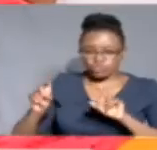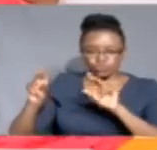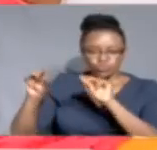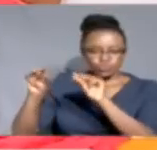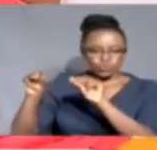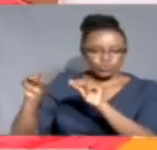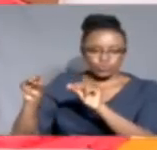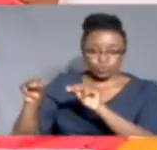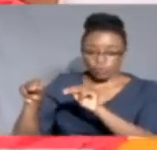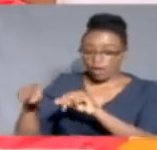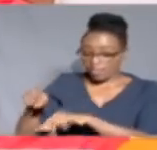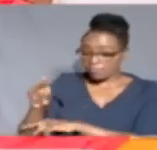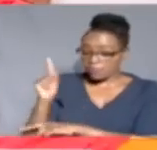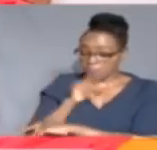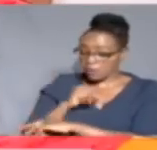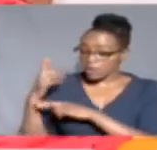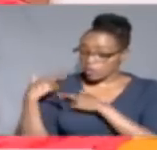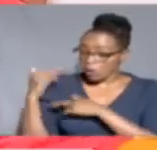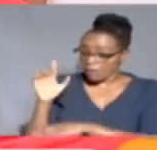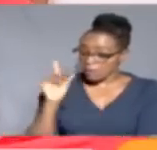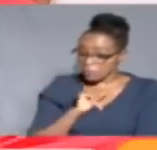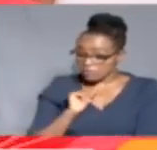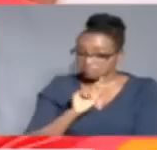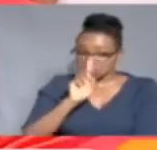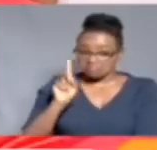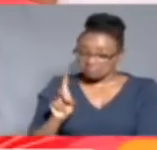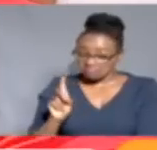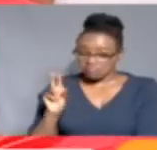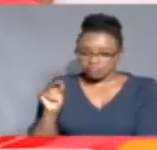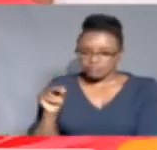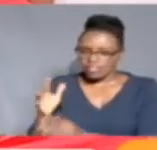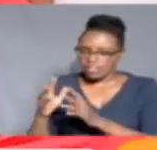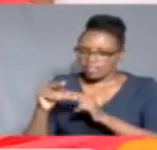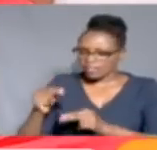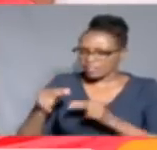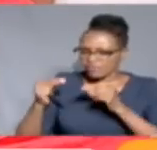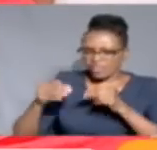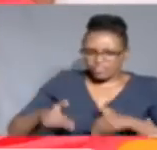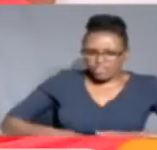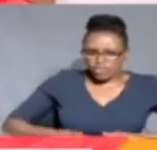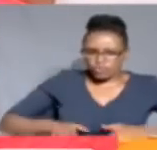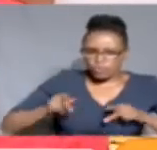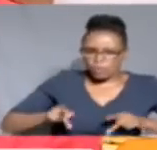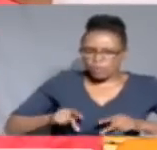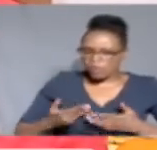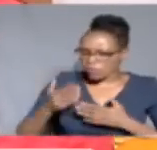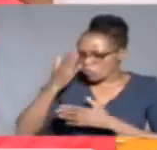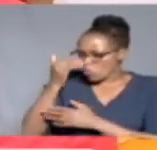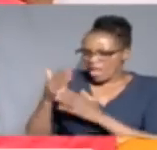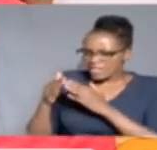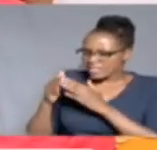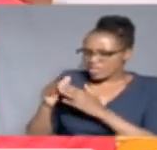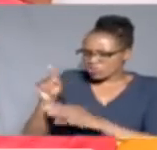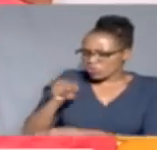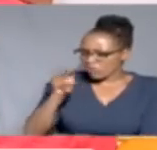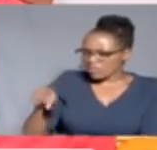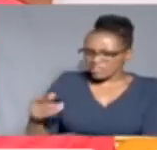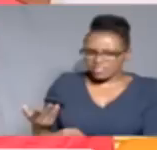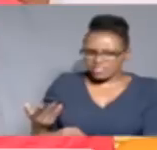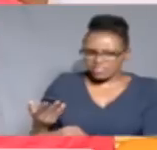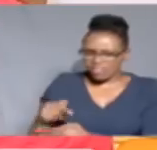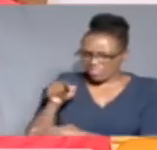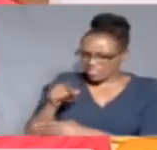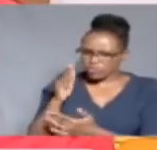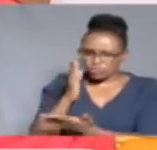parents playing their roles? No. The highest rate of inmates going to prison today, the young guys, it's about sexual offenses. That